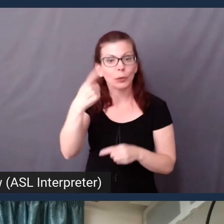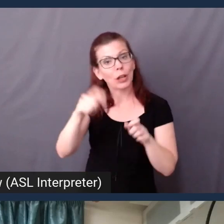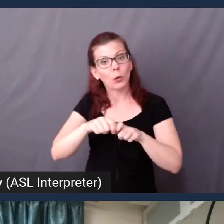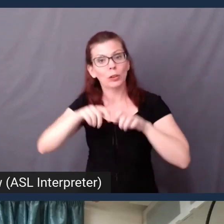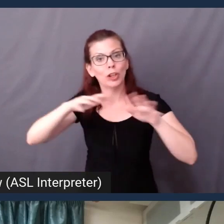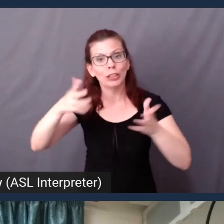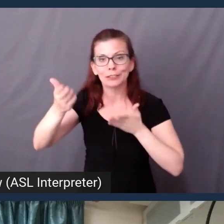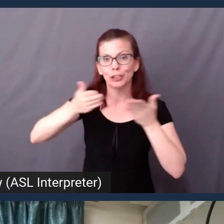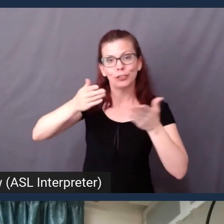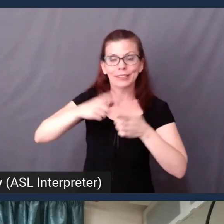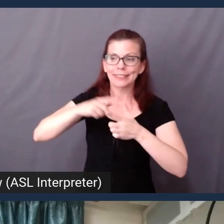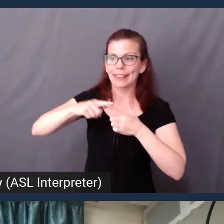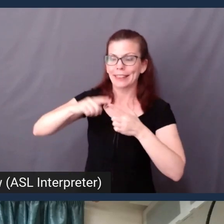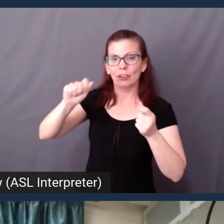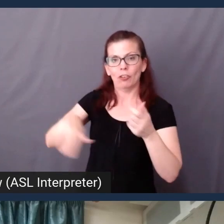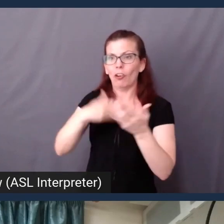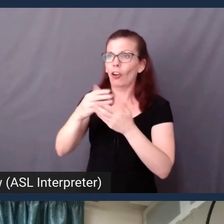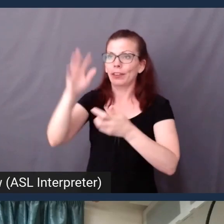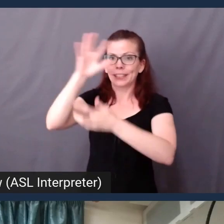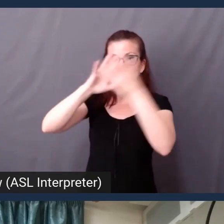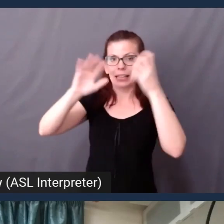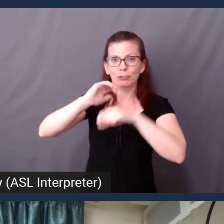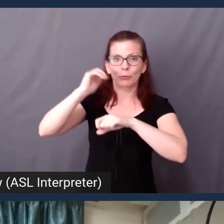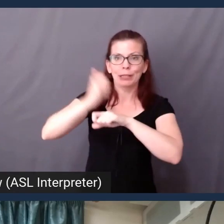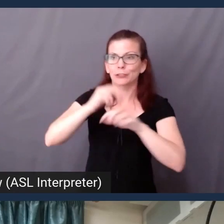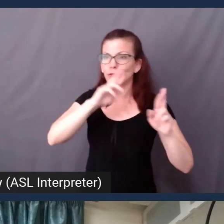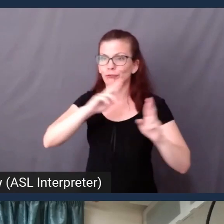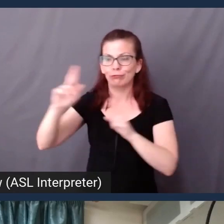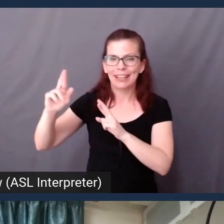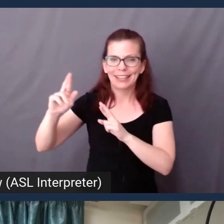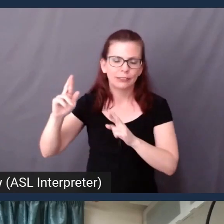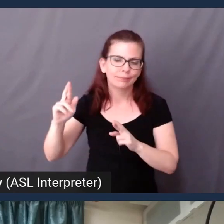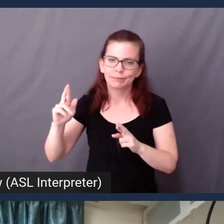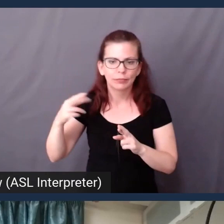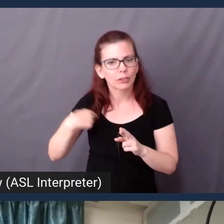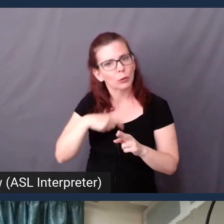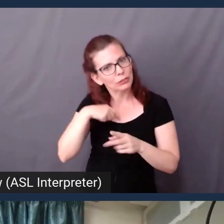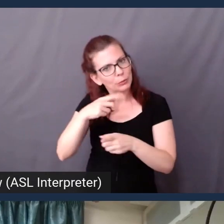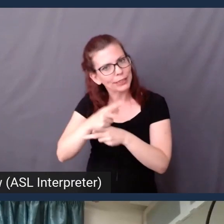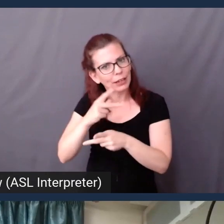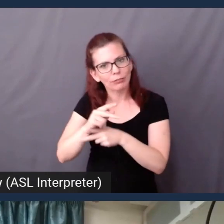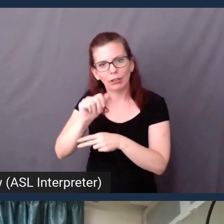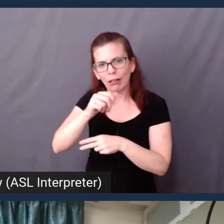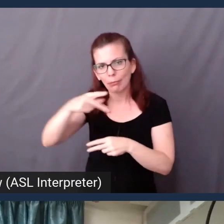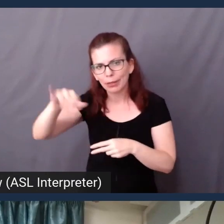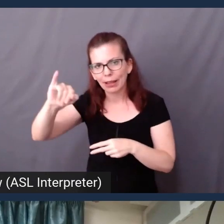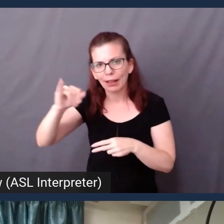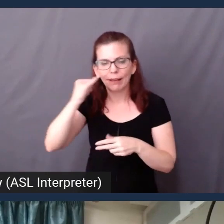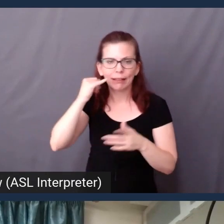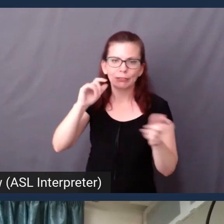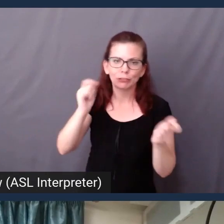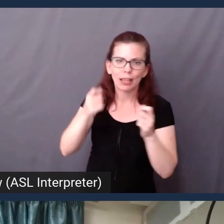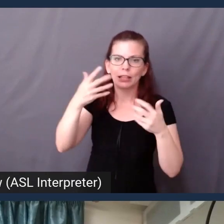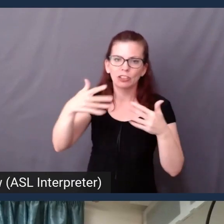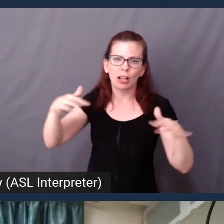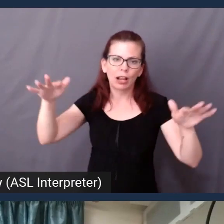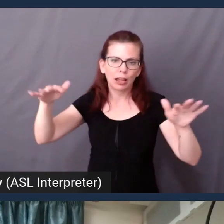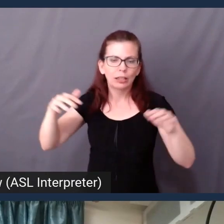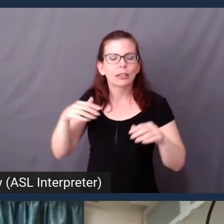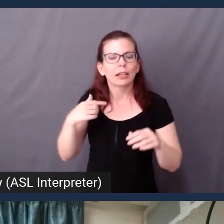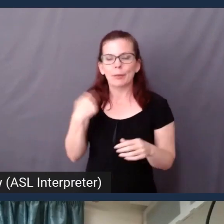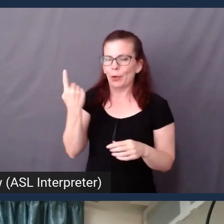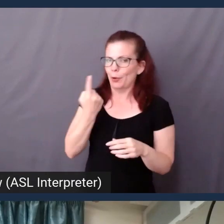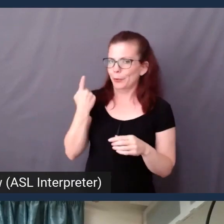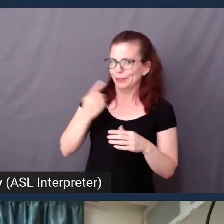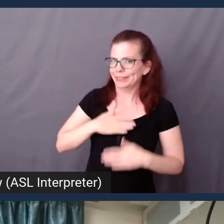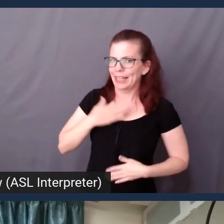have all of the CloudFormation stuff ready, because we need to be careful on the API and if things change, etc., etc. But I'm always happy when